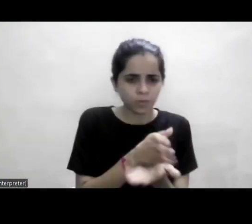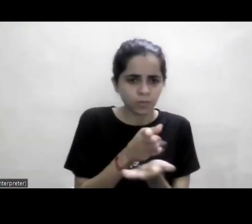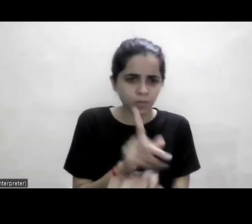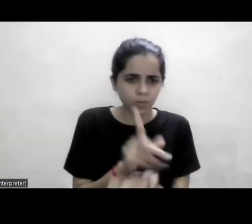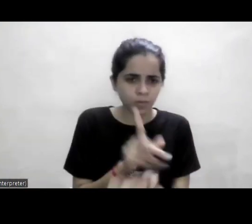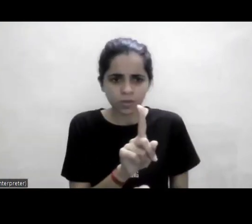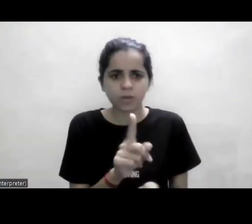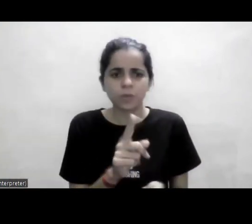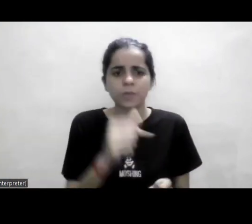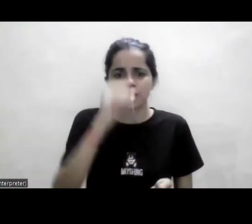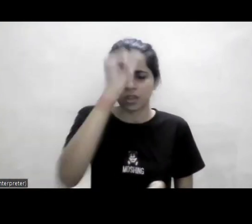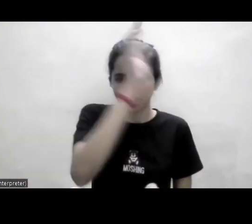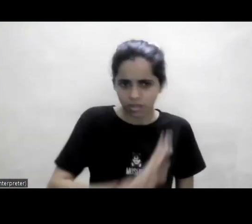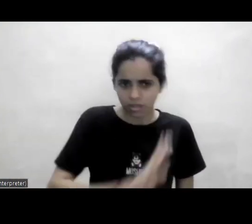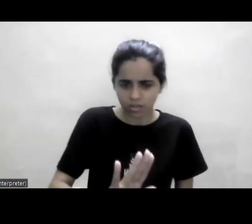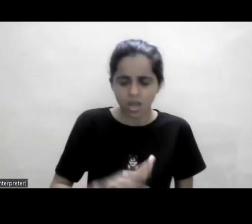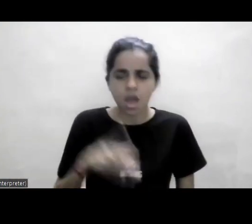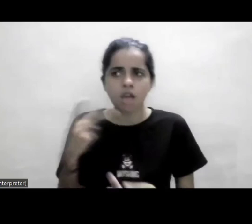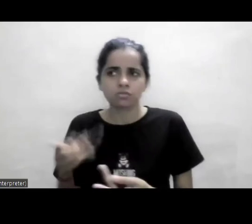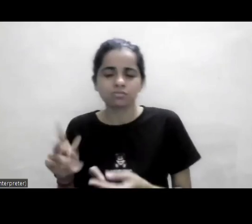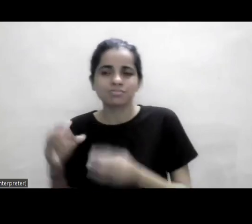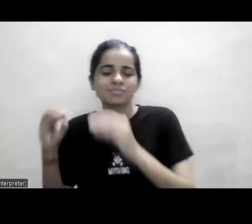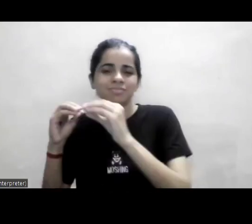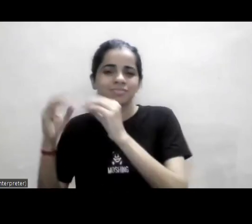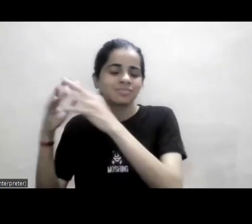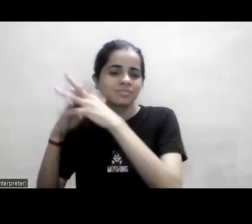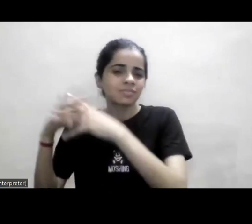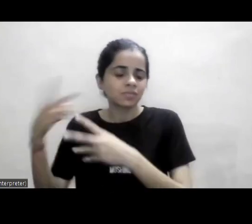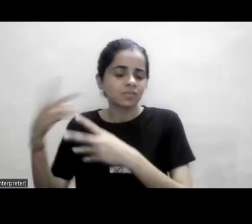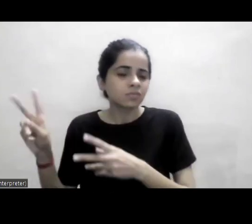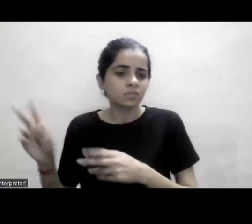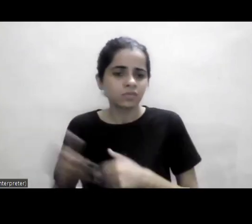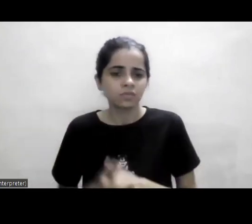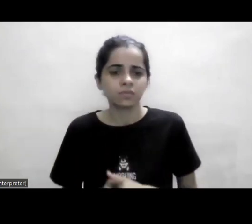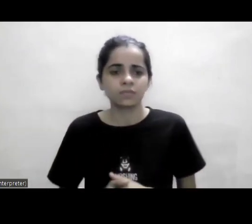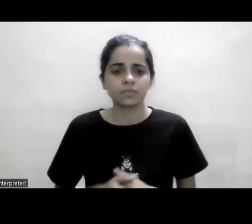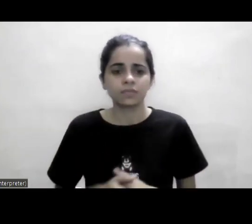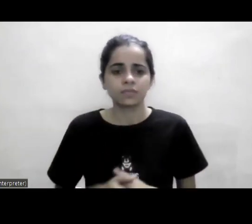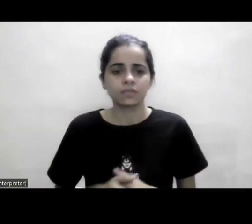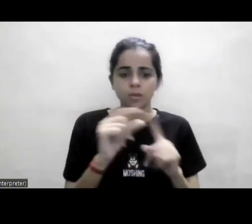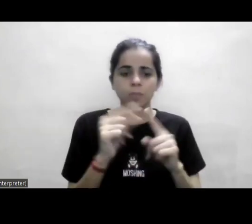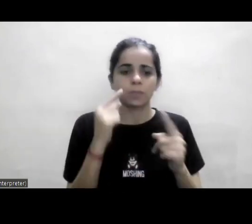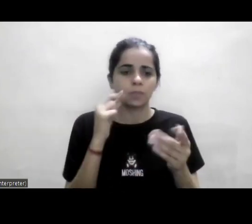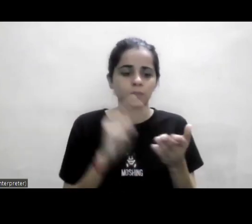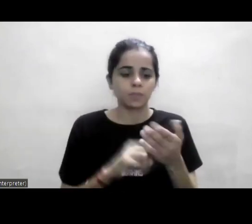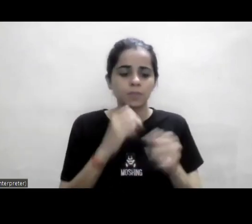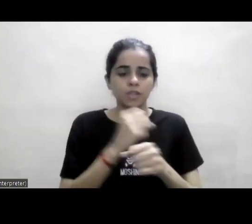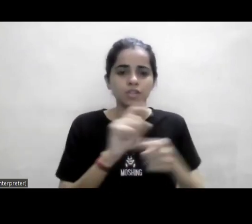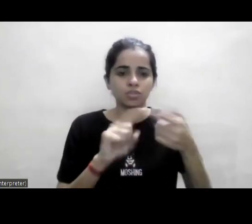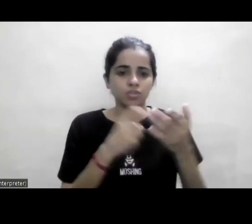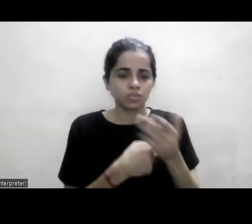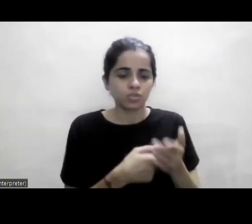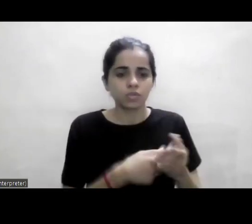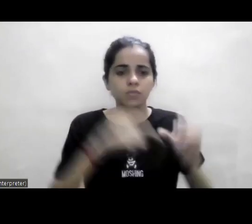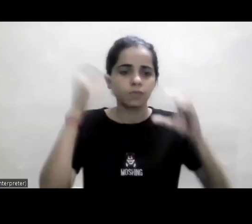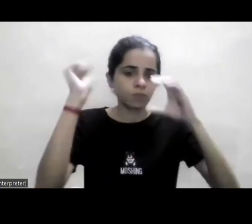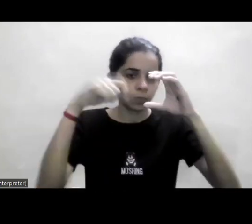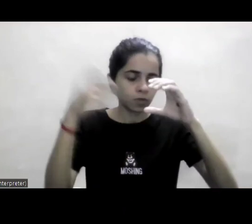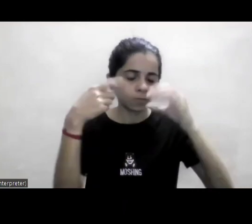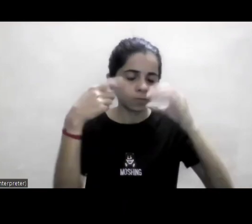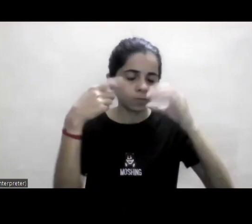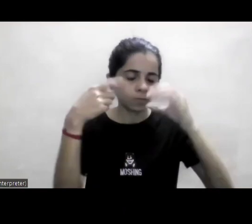Hindi cinema and the other is not. So particularly your discussion of Pinjor made me think about whether there are any